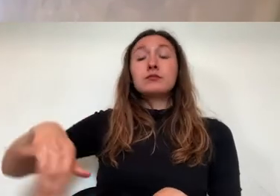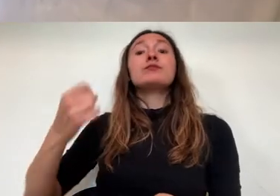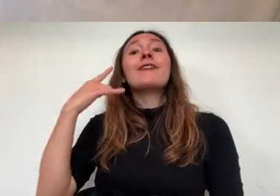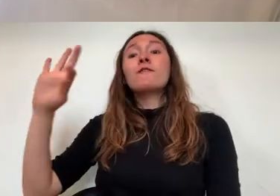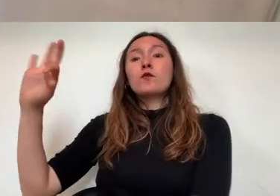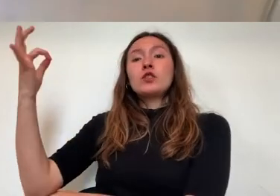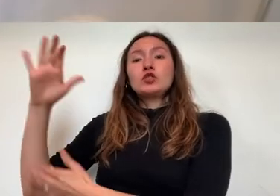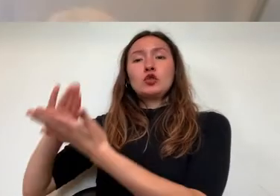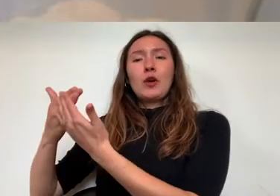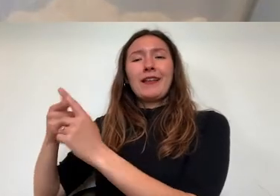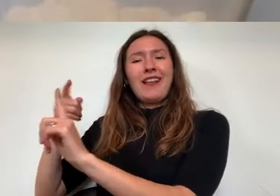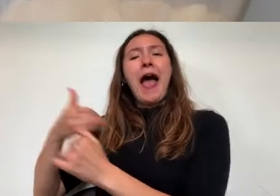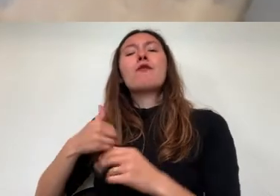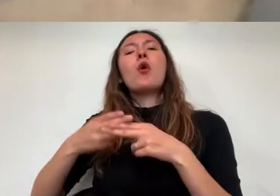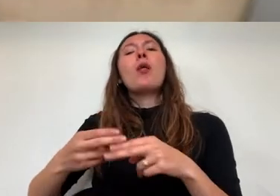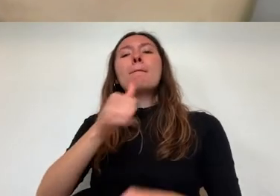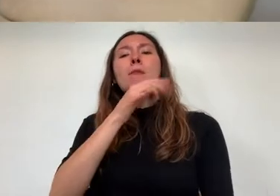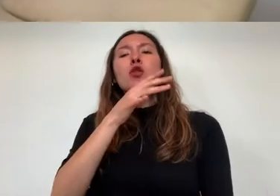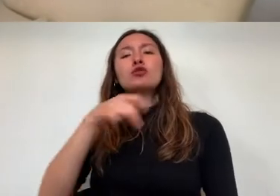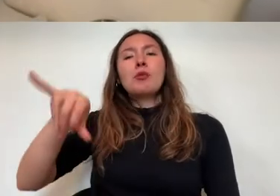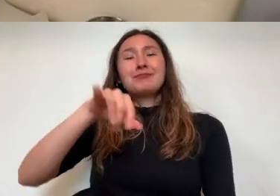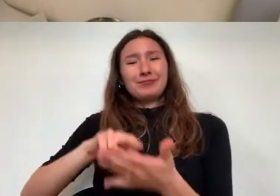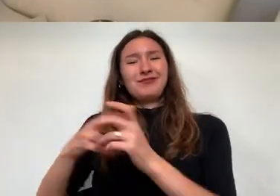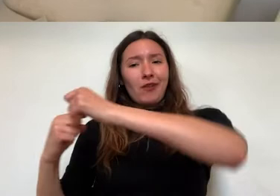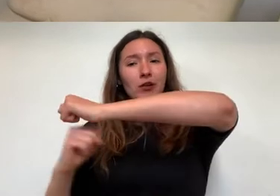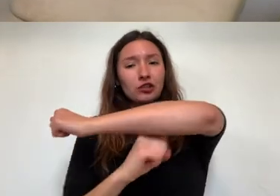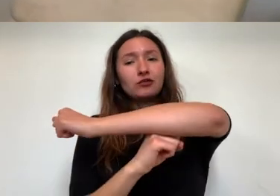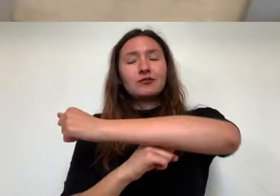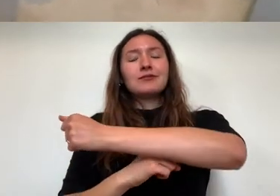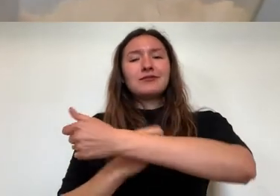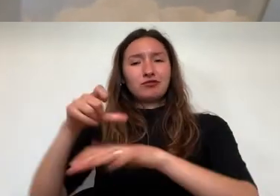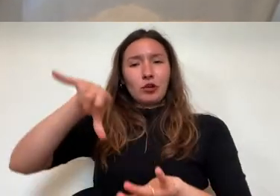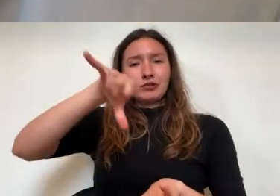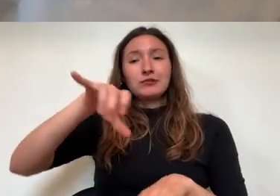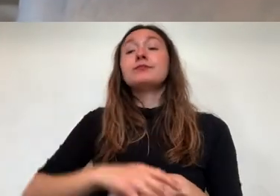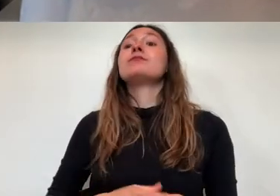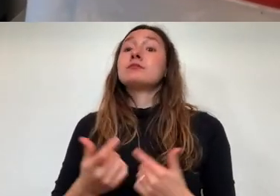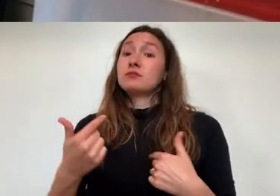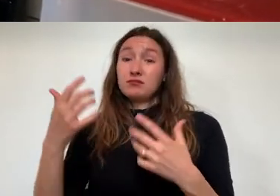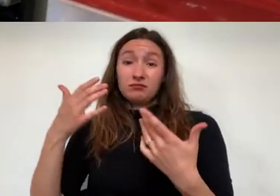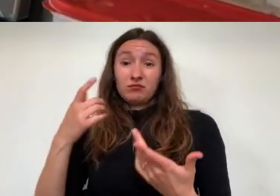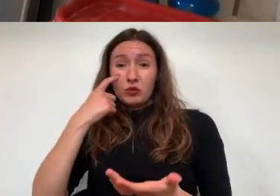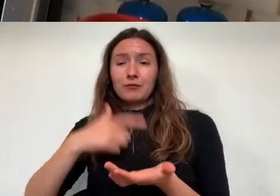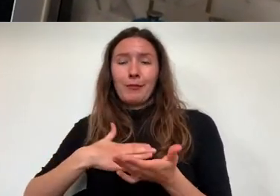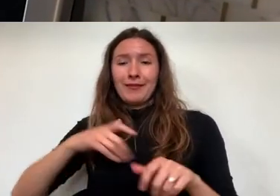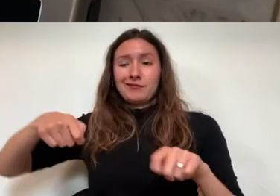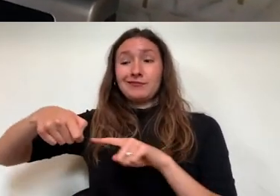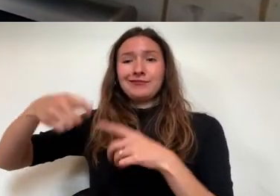mother sauces in French cooking. And yes, we love Disney. Can't wait till it's open again.